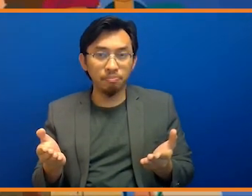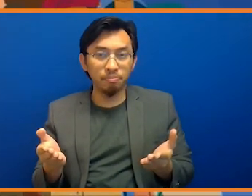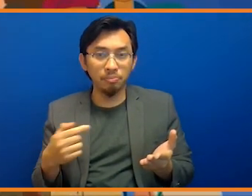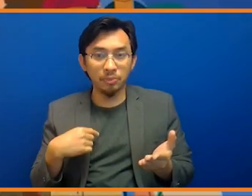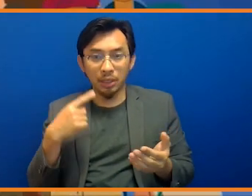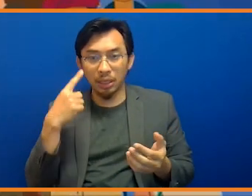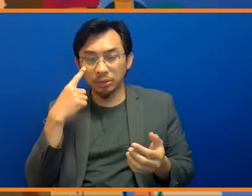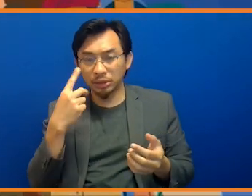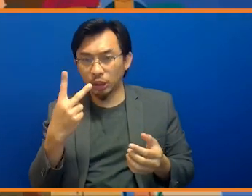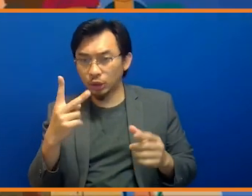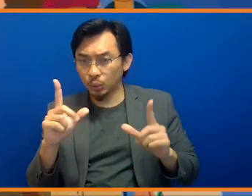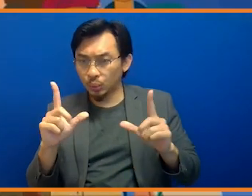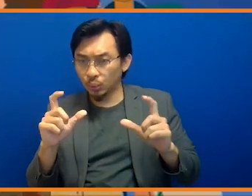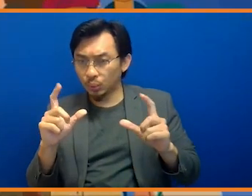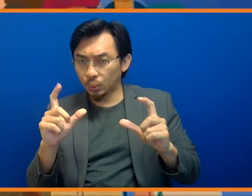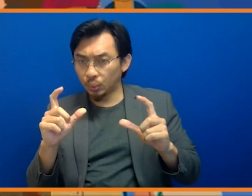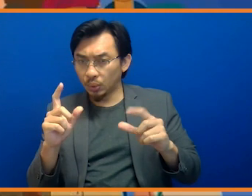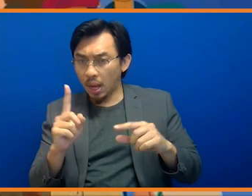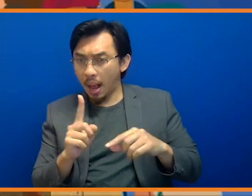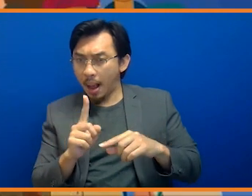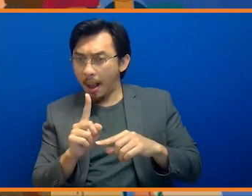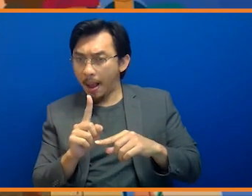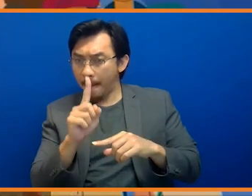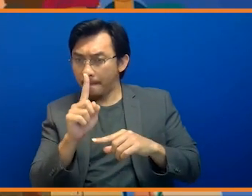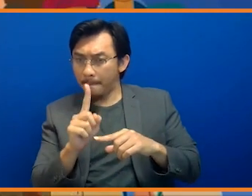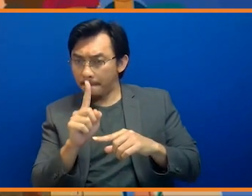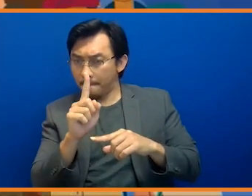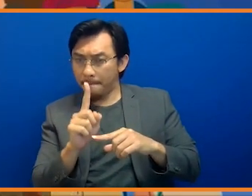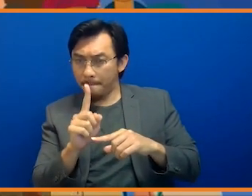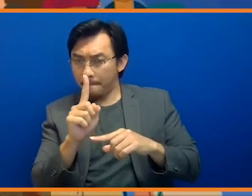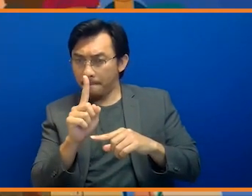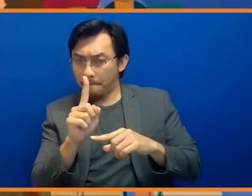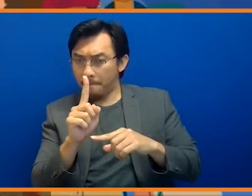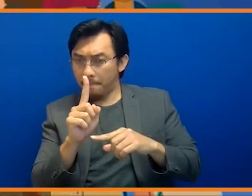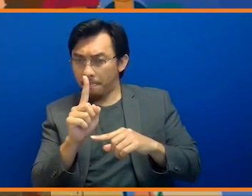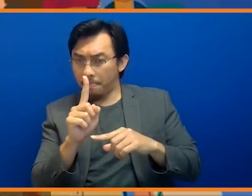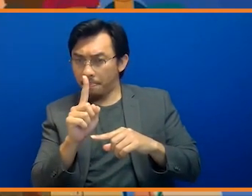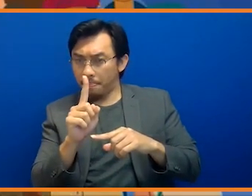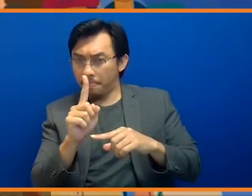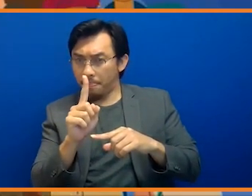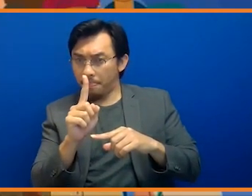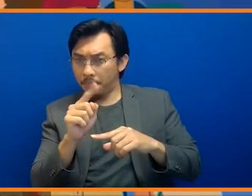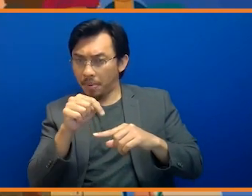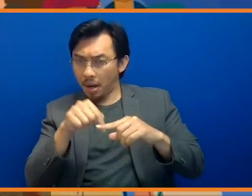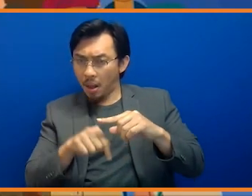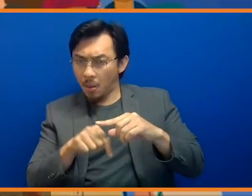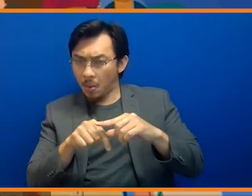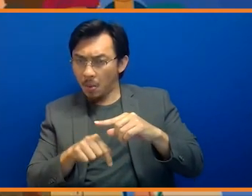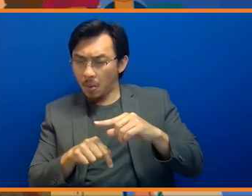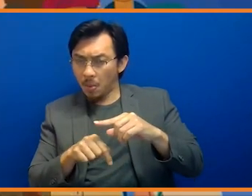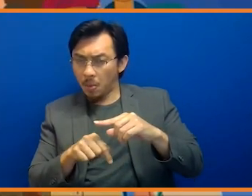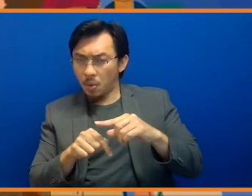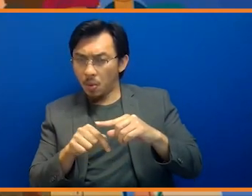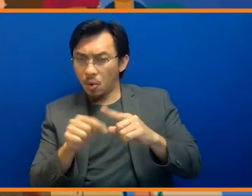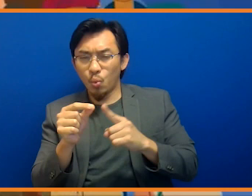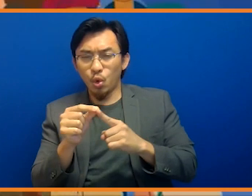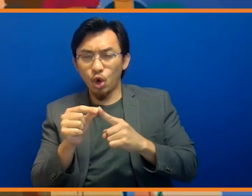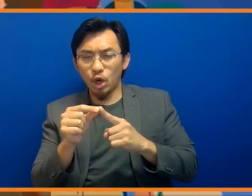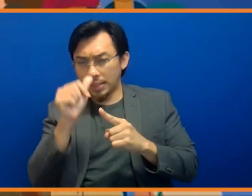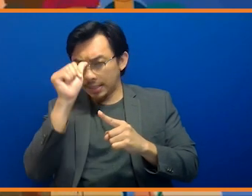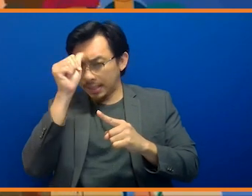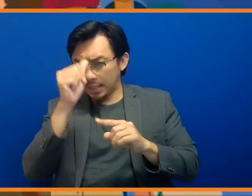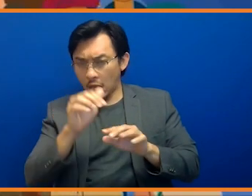I think two picture above us, below in the word of Indian